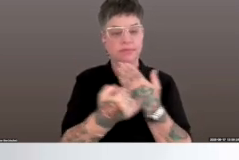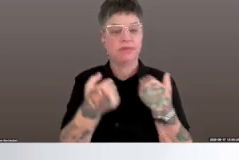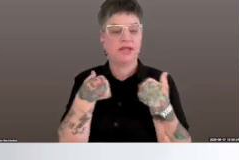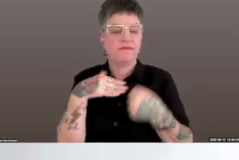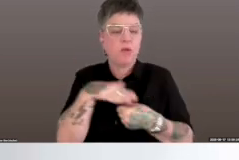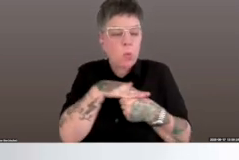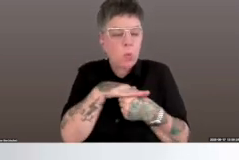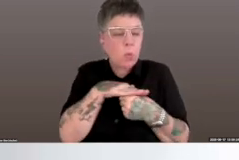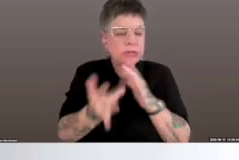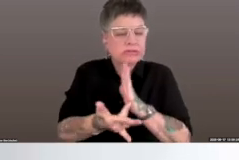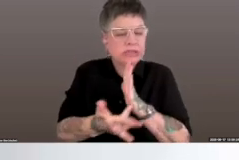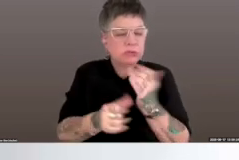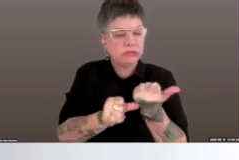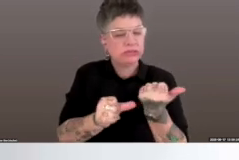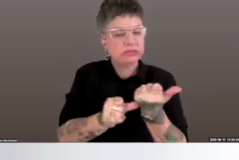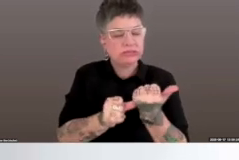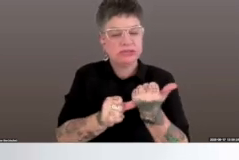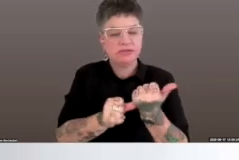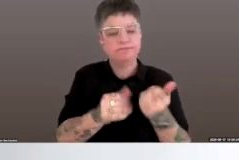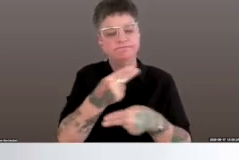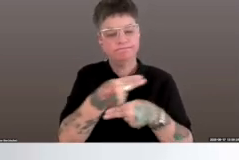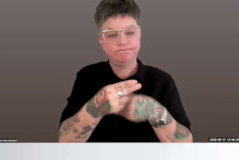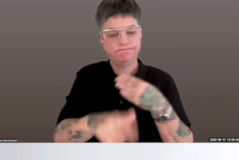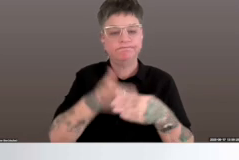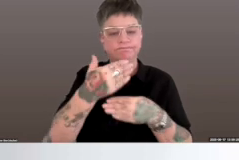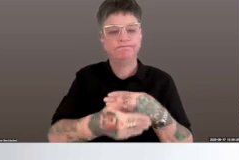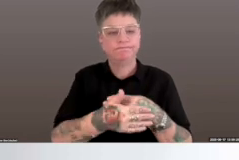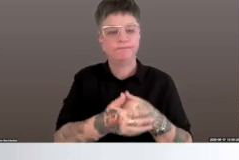technical assistance. Next slide, please.